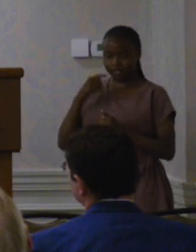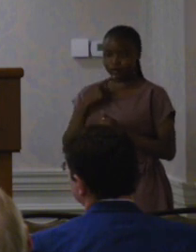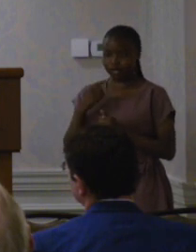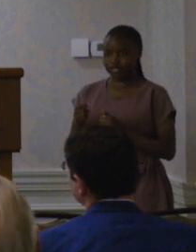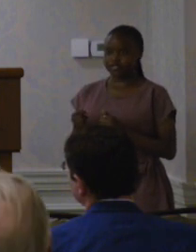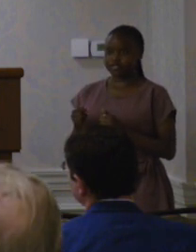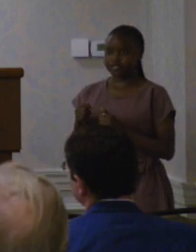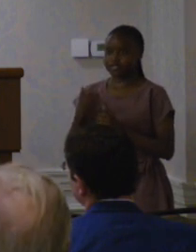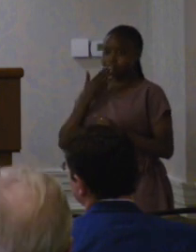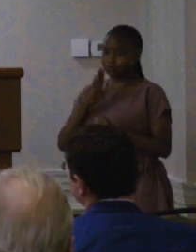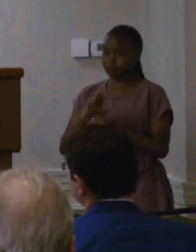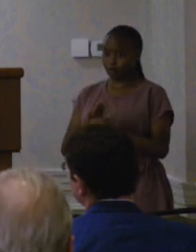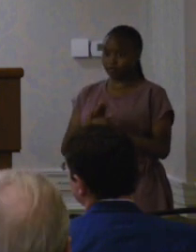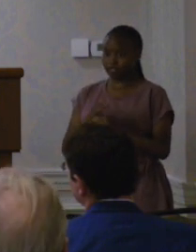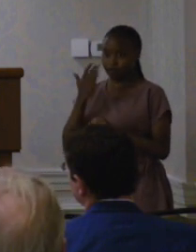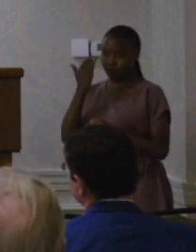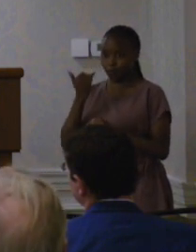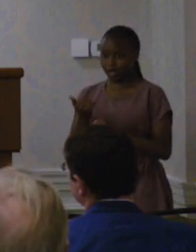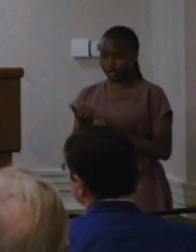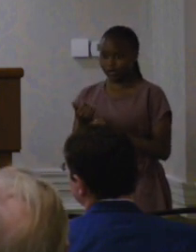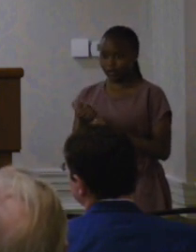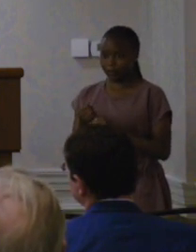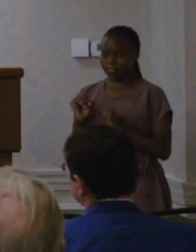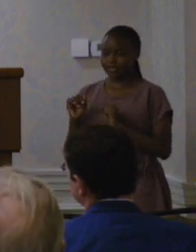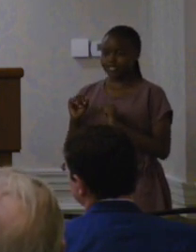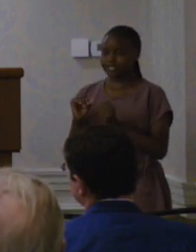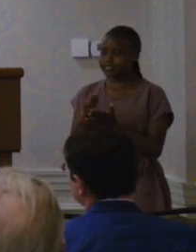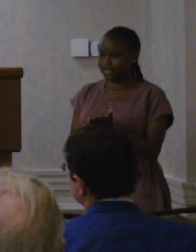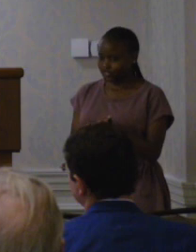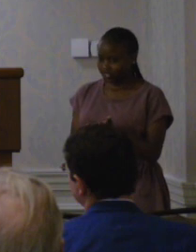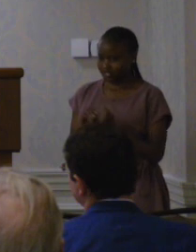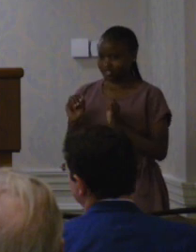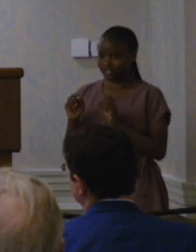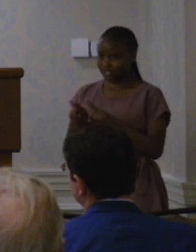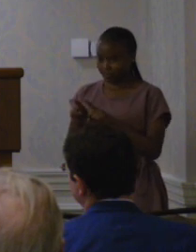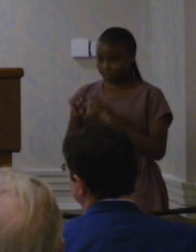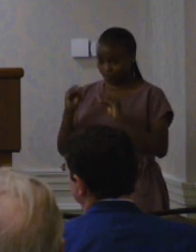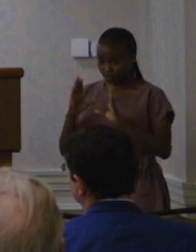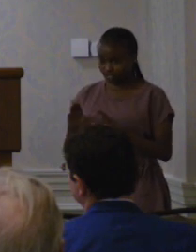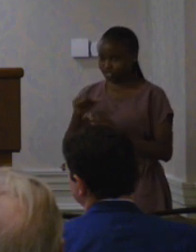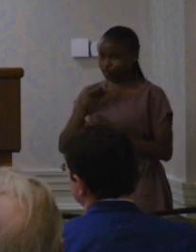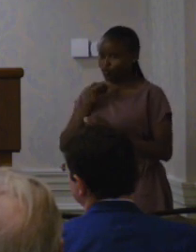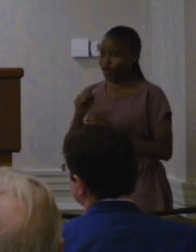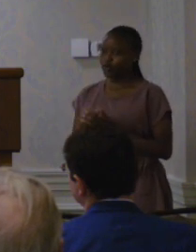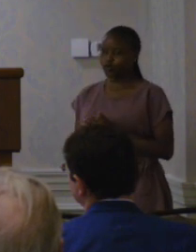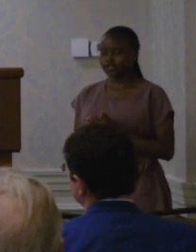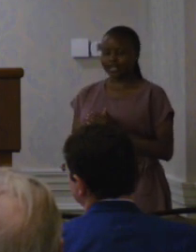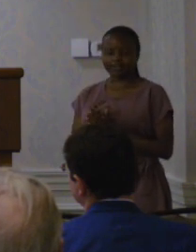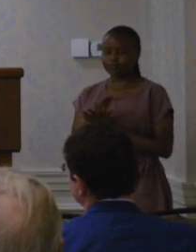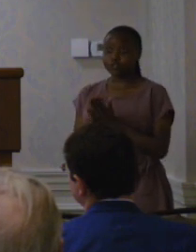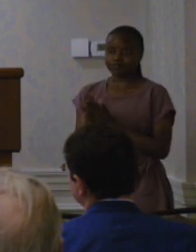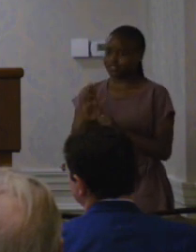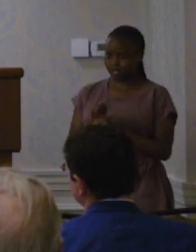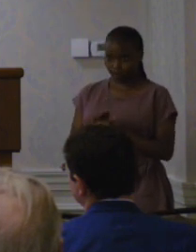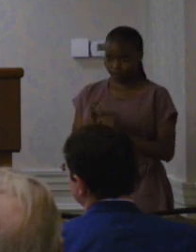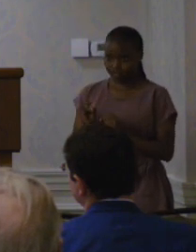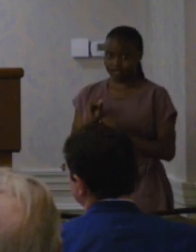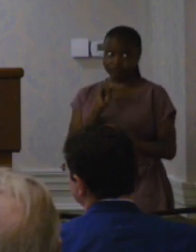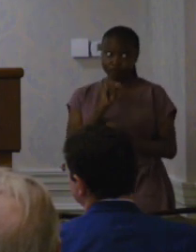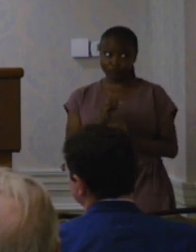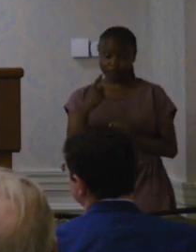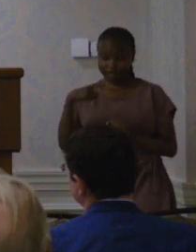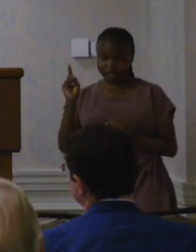it's promising is because I think it is suggestive that even with teachers who are not inherently motivated, if you put them in the